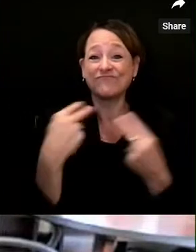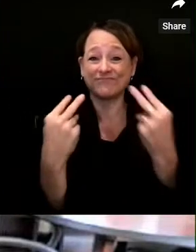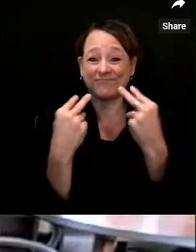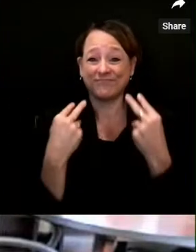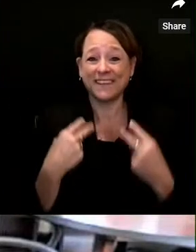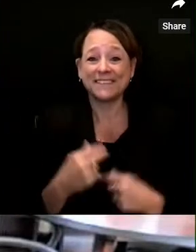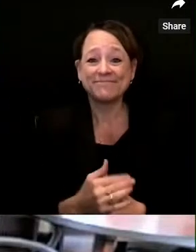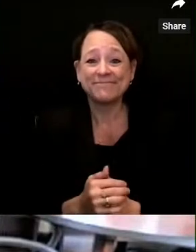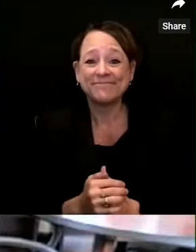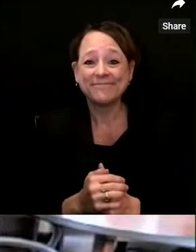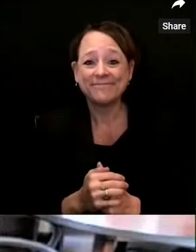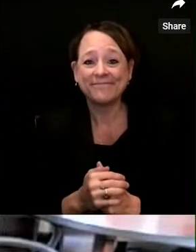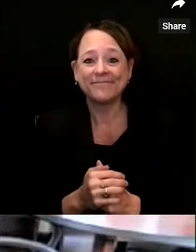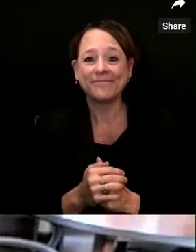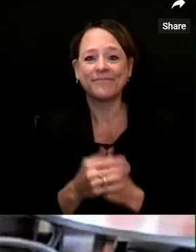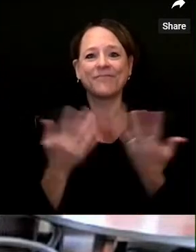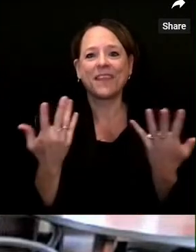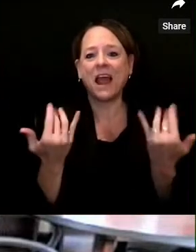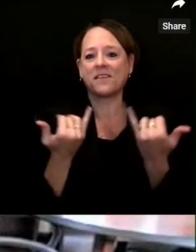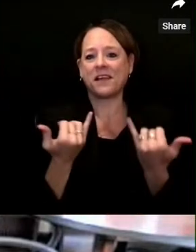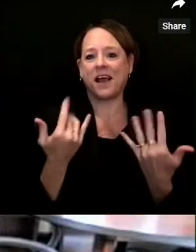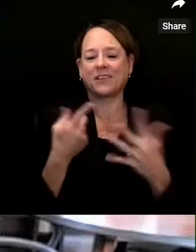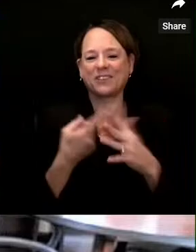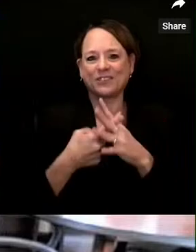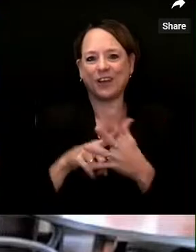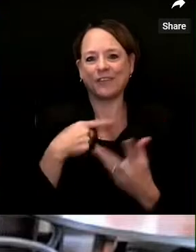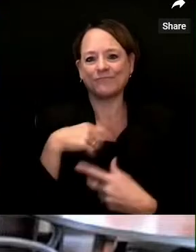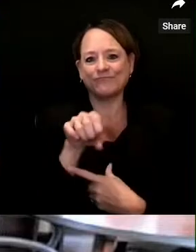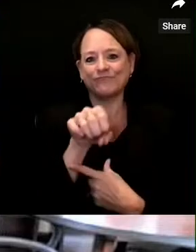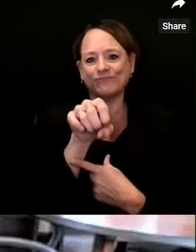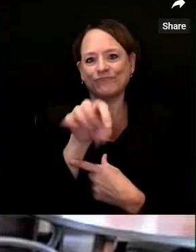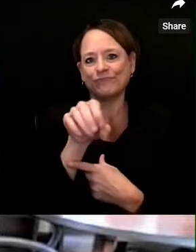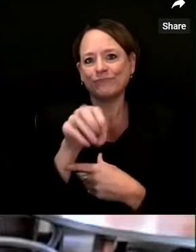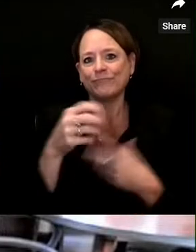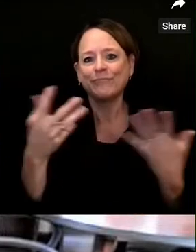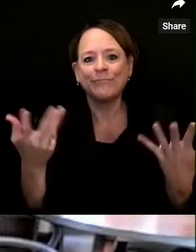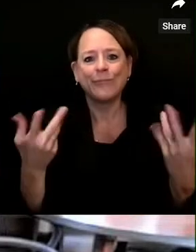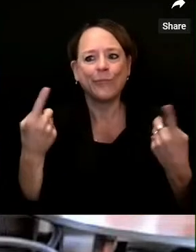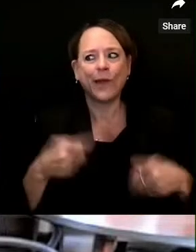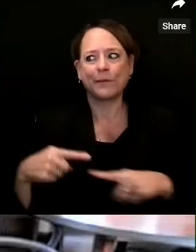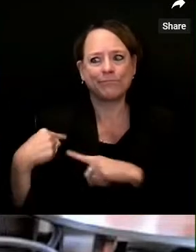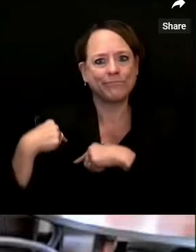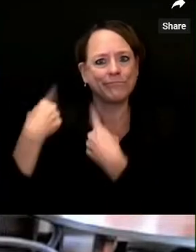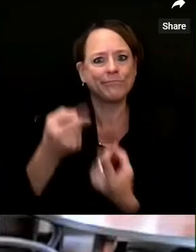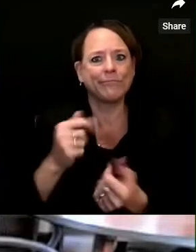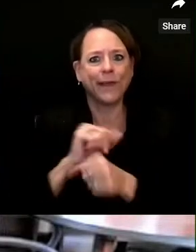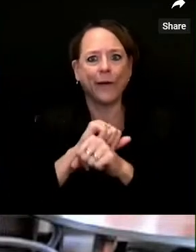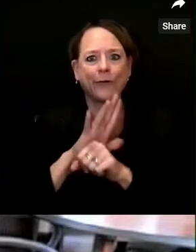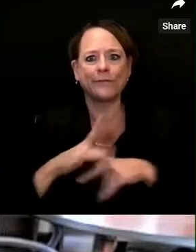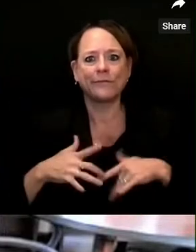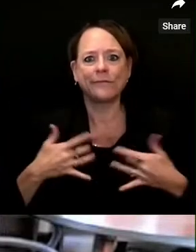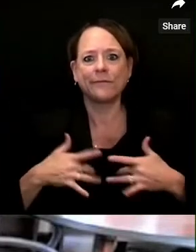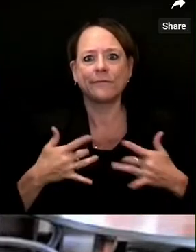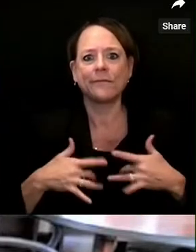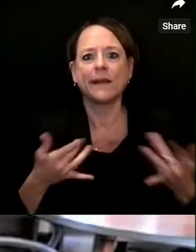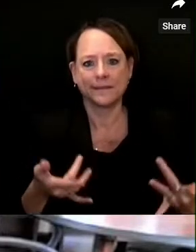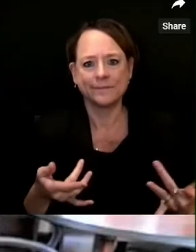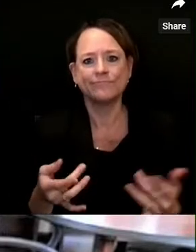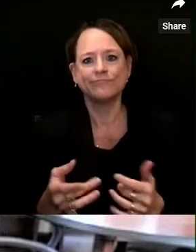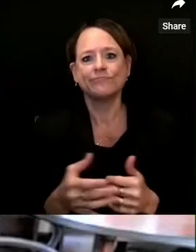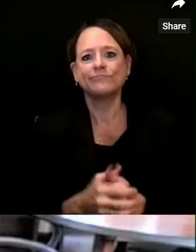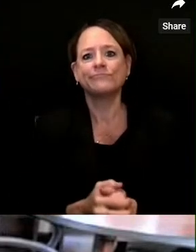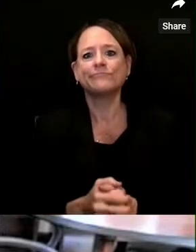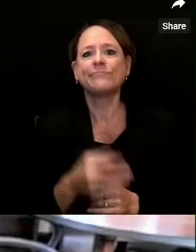on the status of COVID-19 in Wisconsin, including an update on our vaccination efforts. As of today,